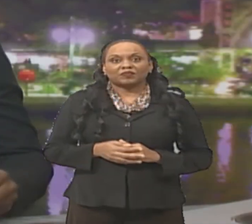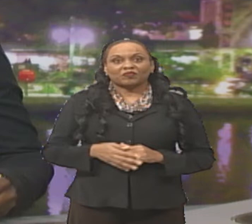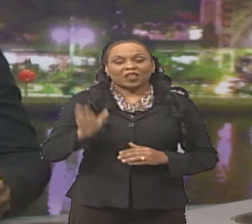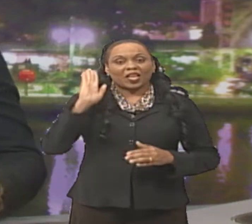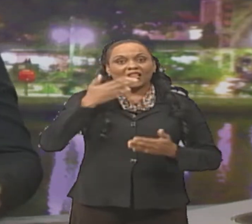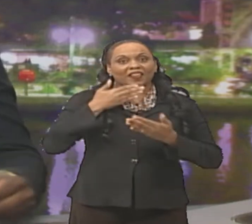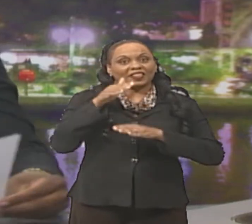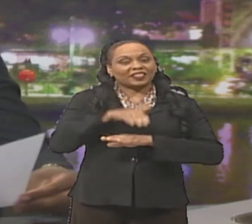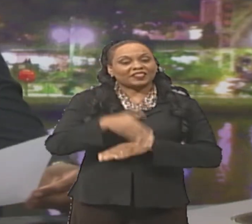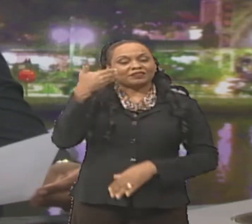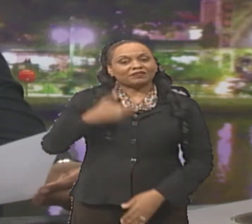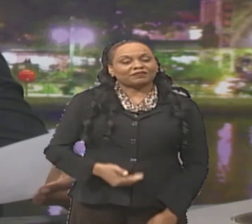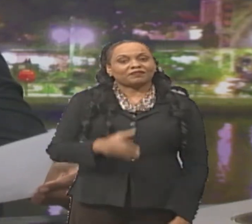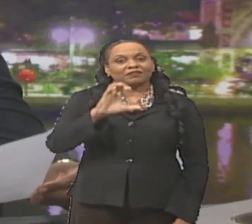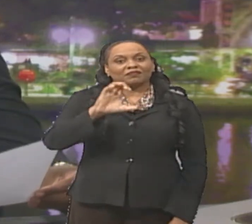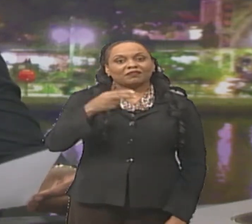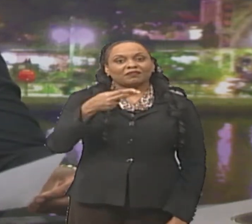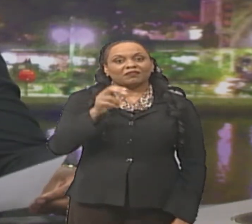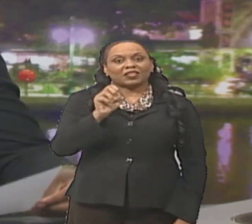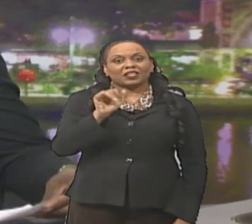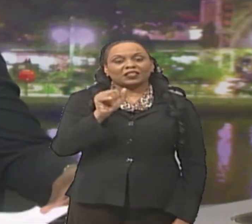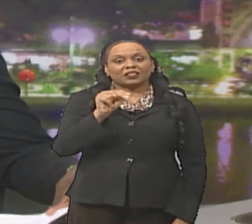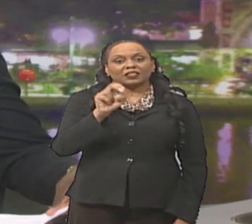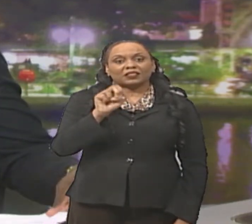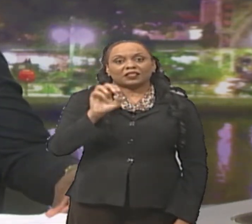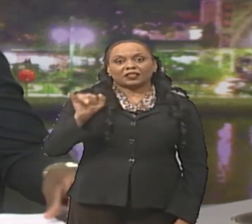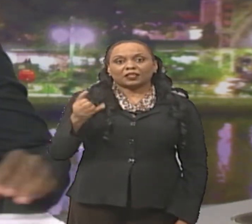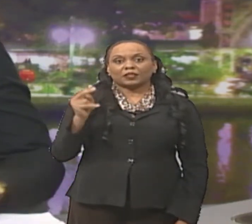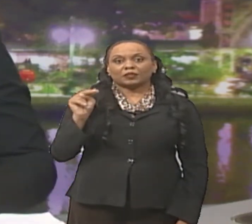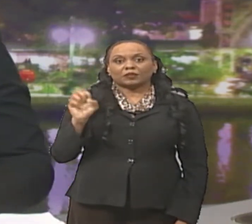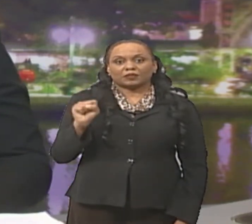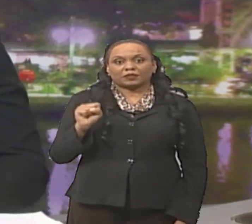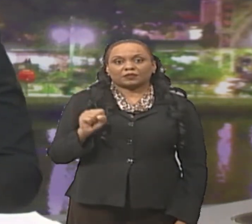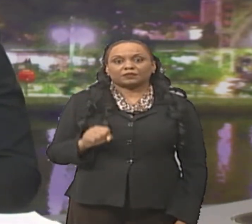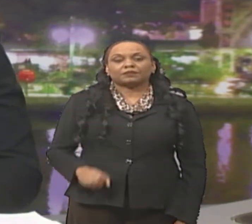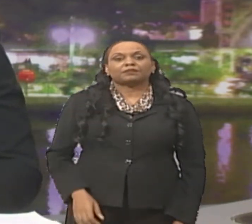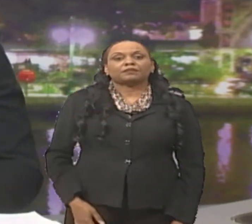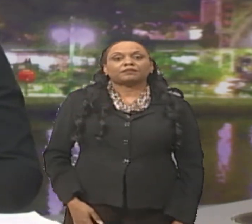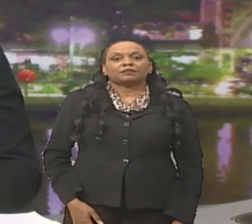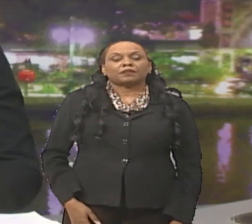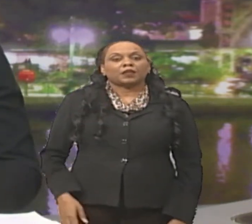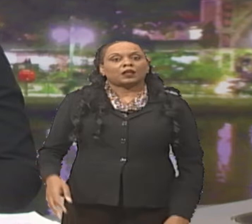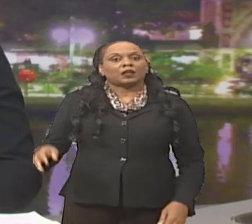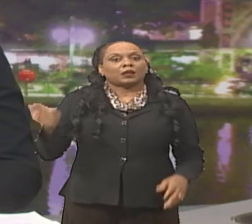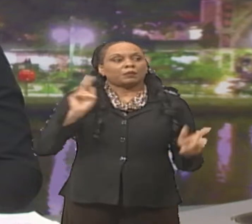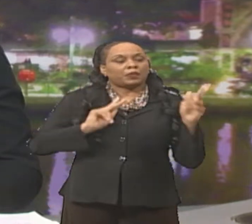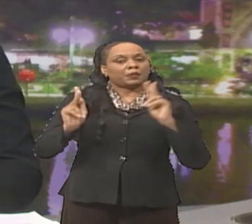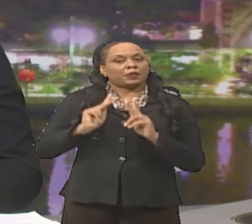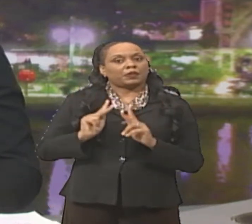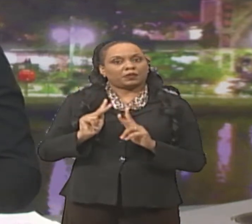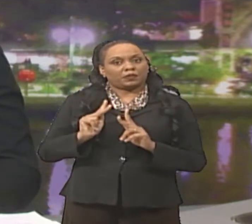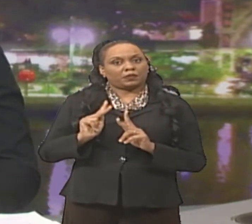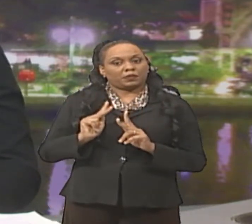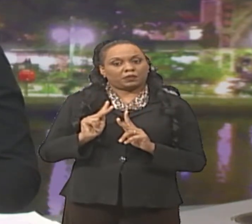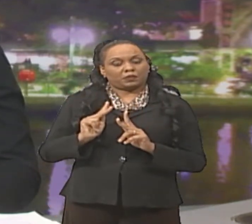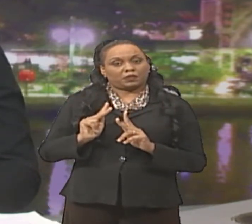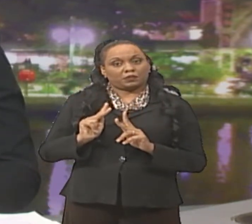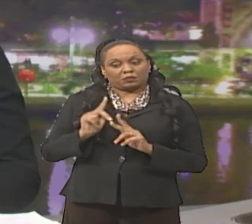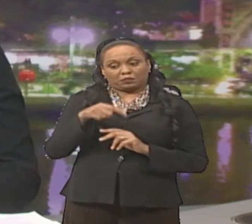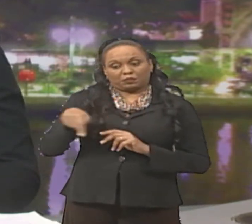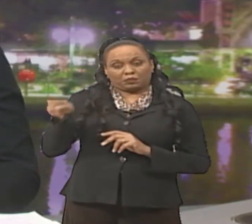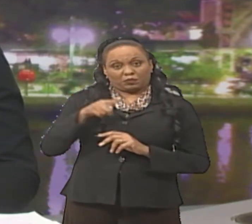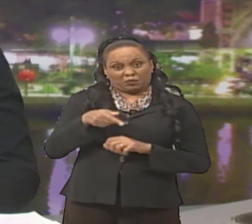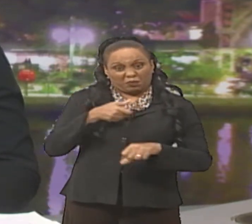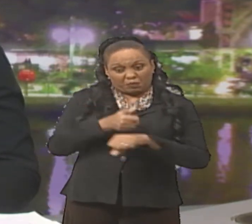Good evening, I'm Shane Jones, leading the news at 7. People convicted of murder will no longer automatically face the